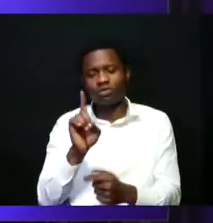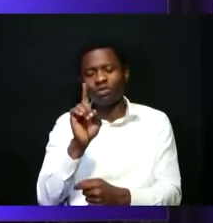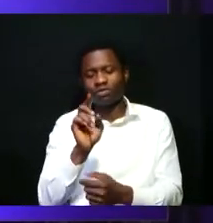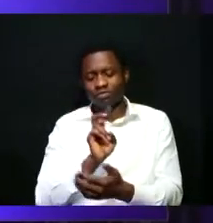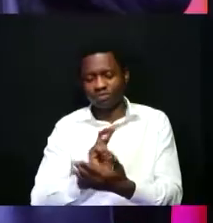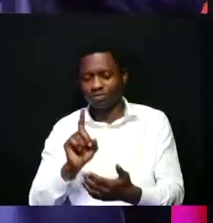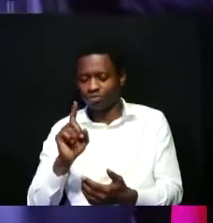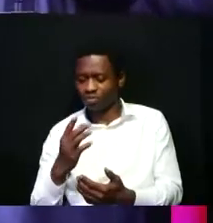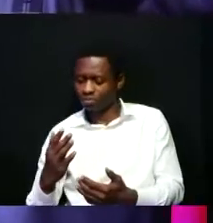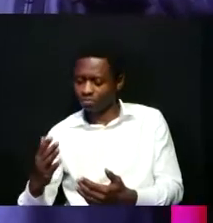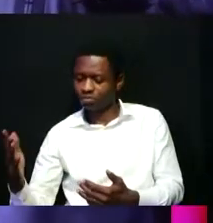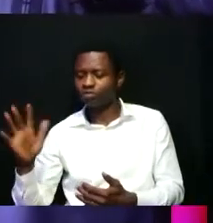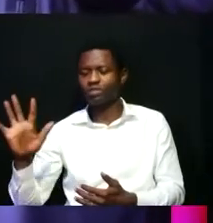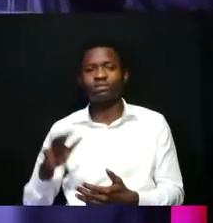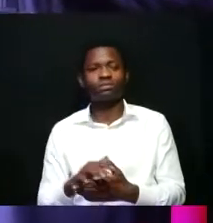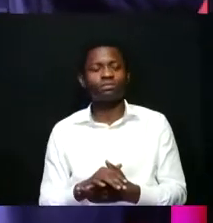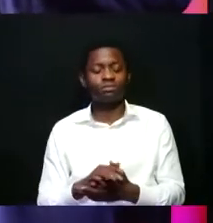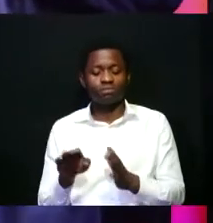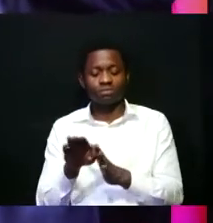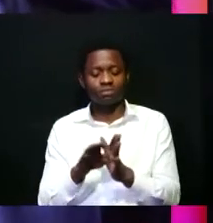verse 1 to 5. Job 1.